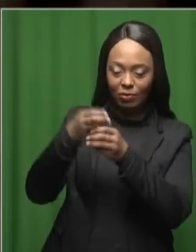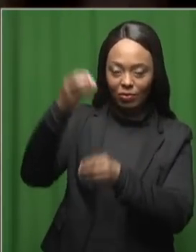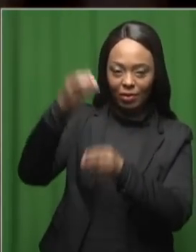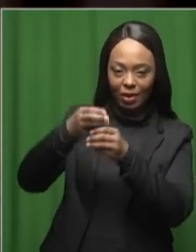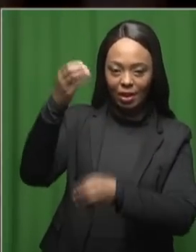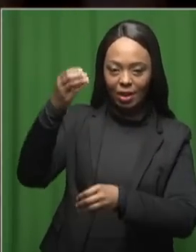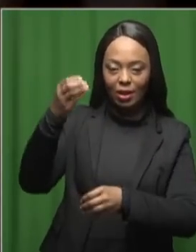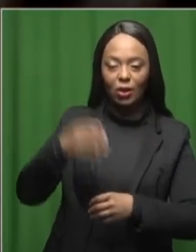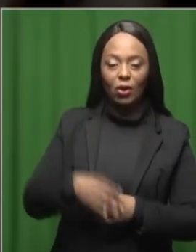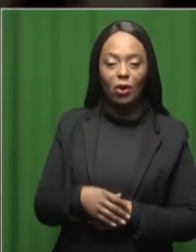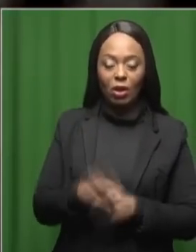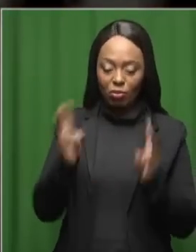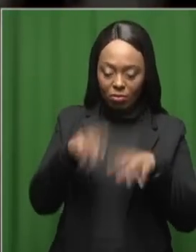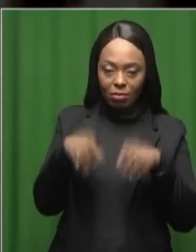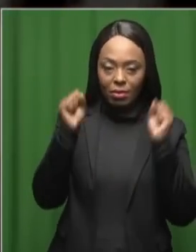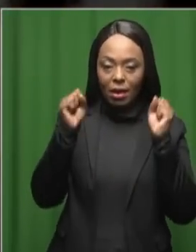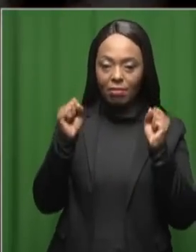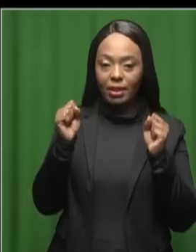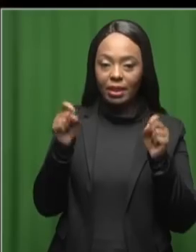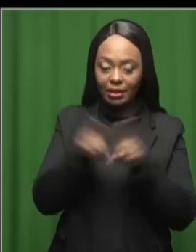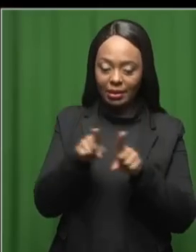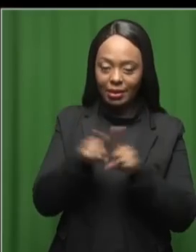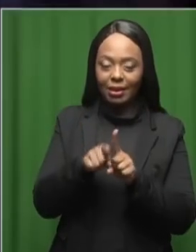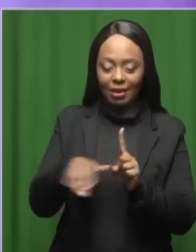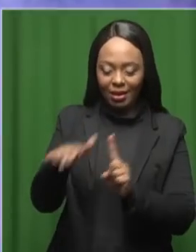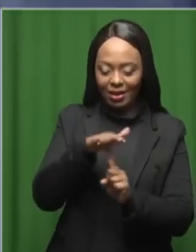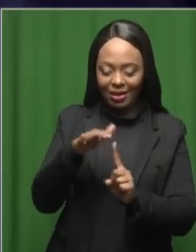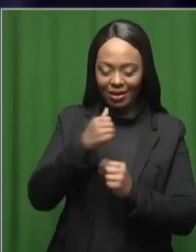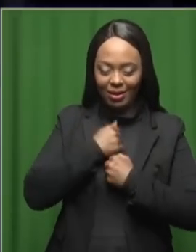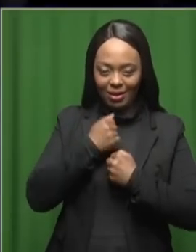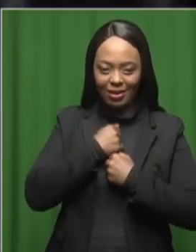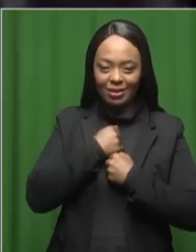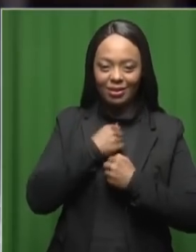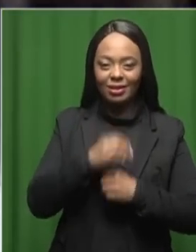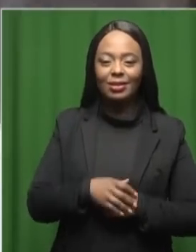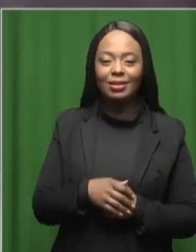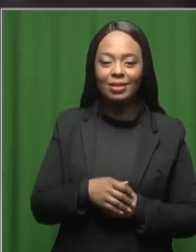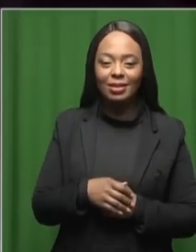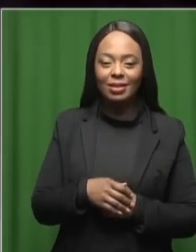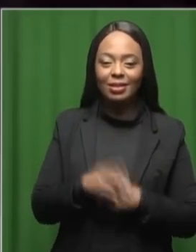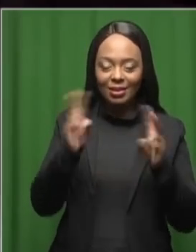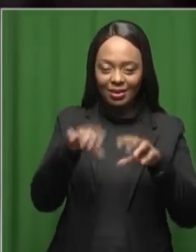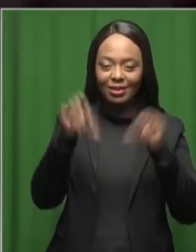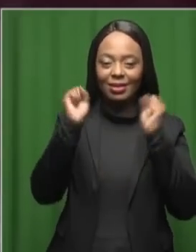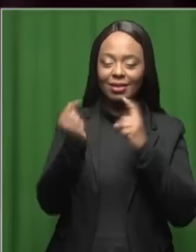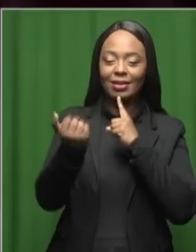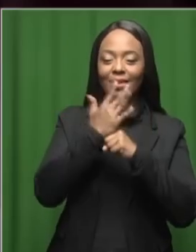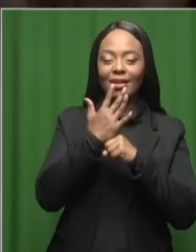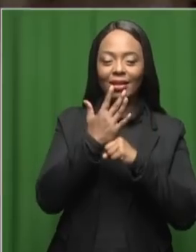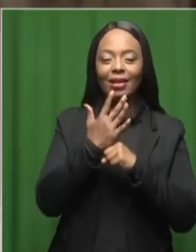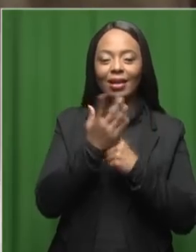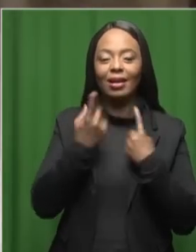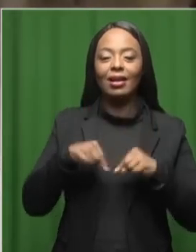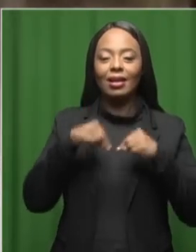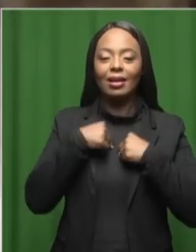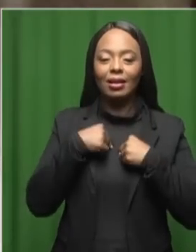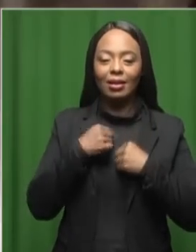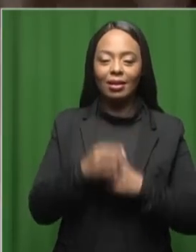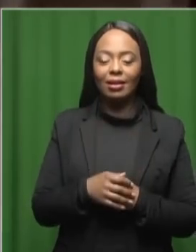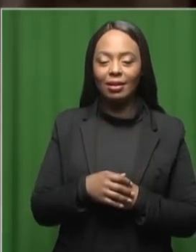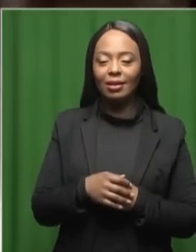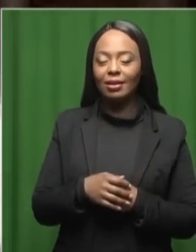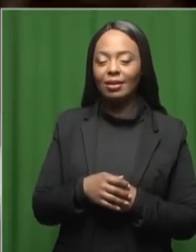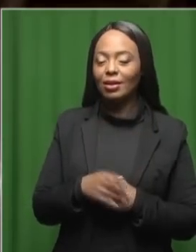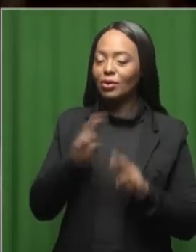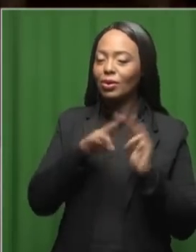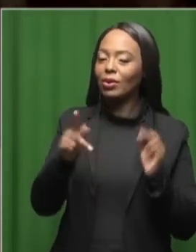prove that there is load shedding here, and that load shedding is affecting all of us. It is not